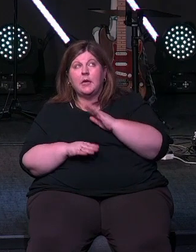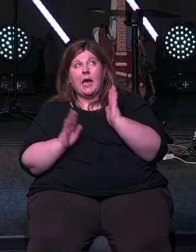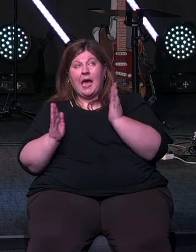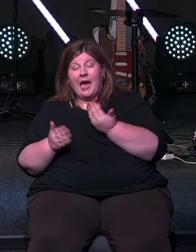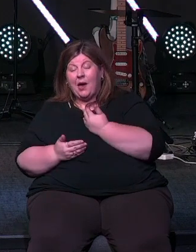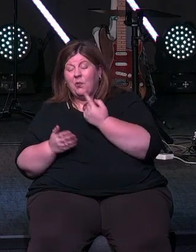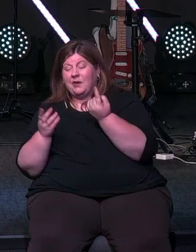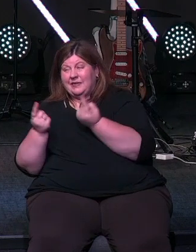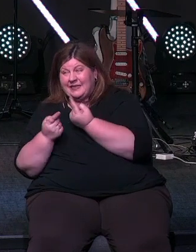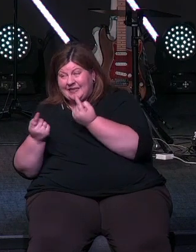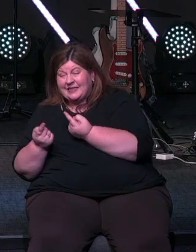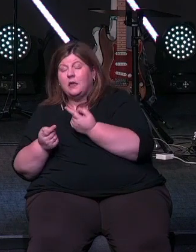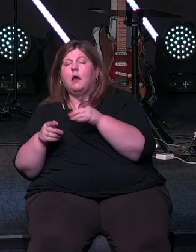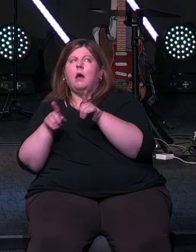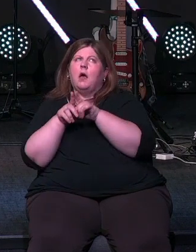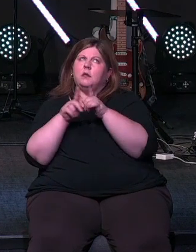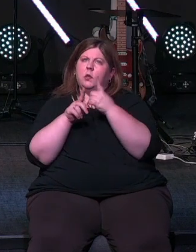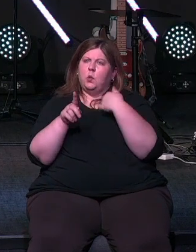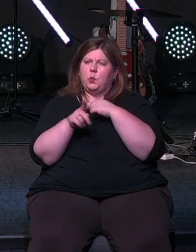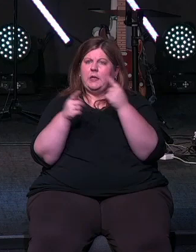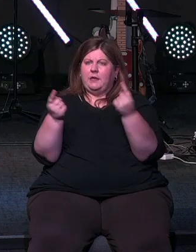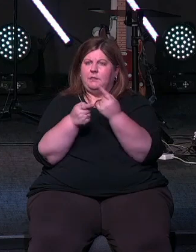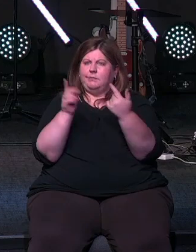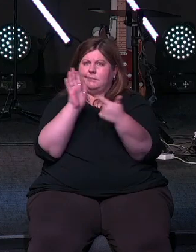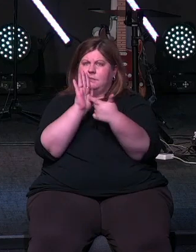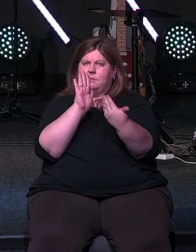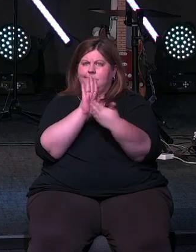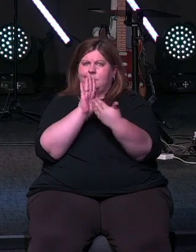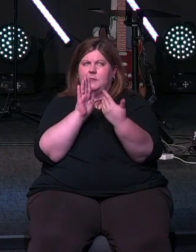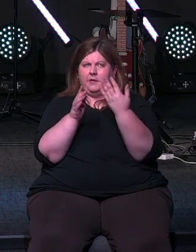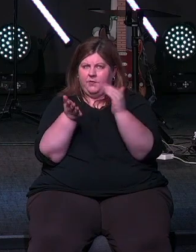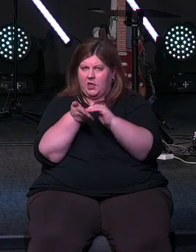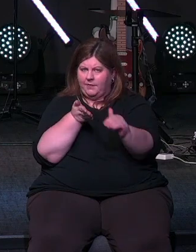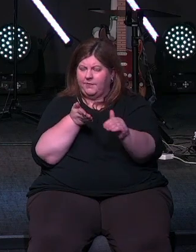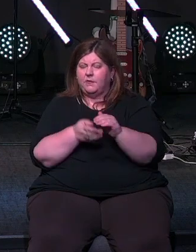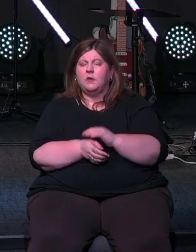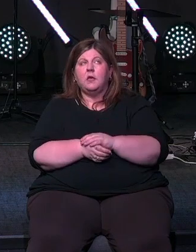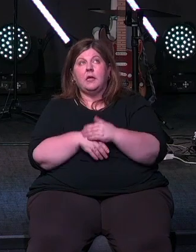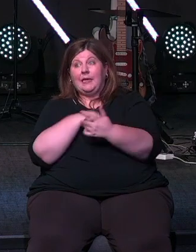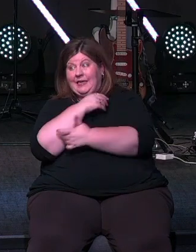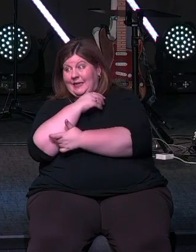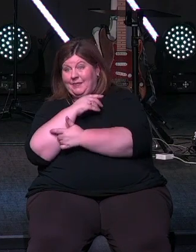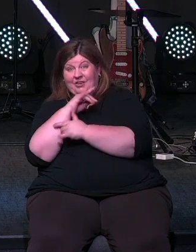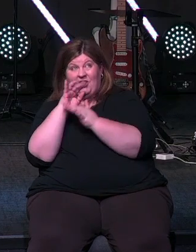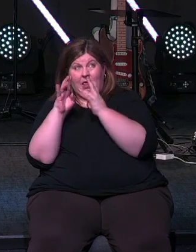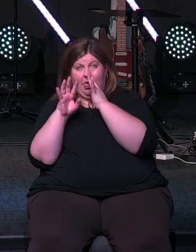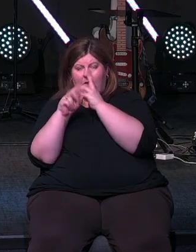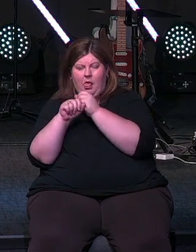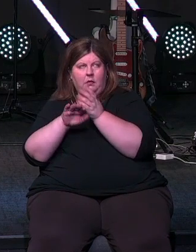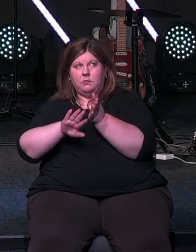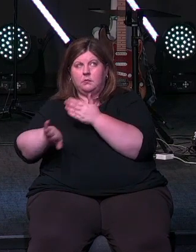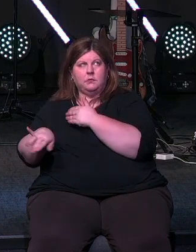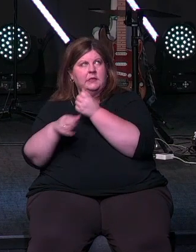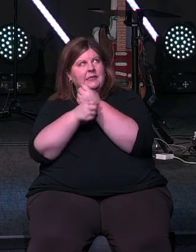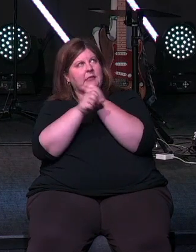as we also have forgiven our debtors. And lead us not into temptation, but deliver us from the evil